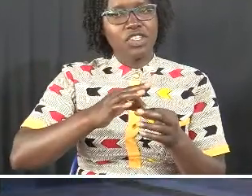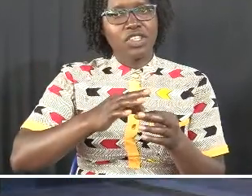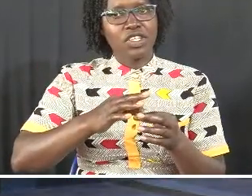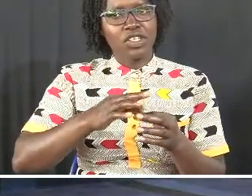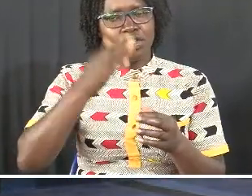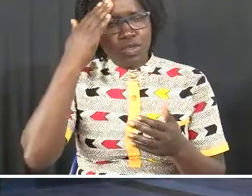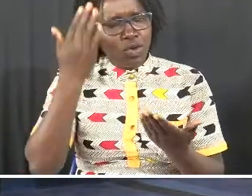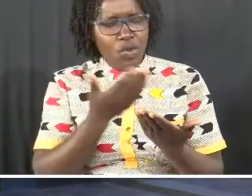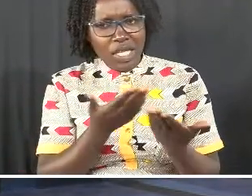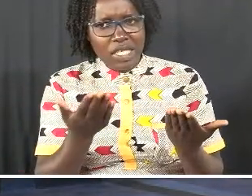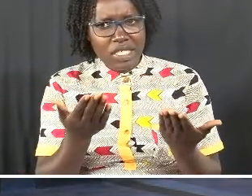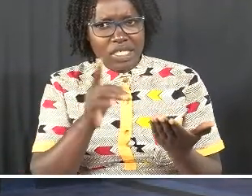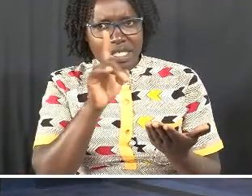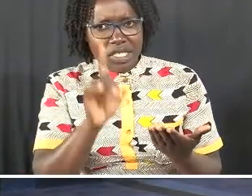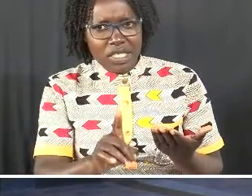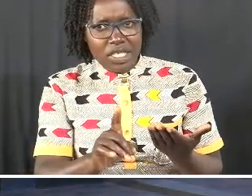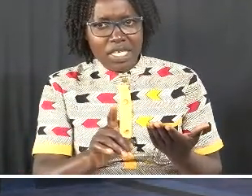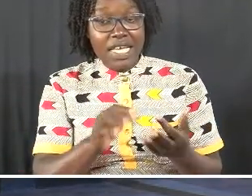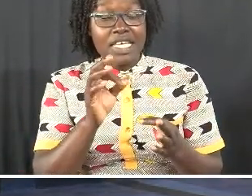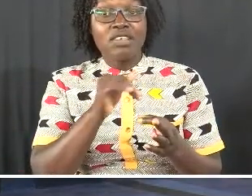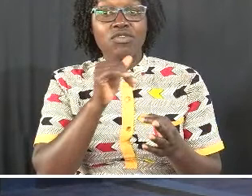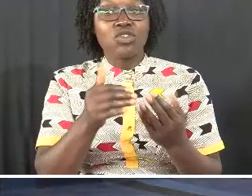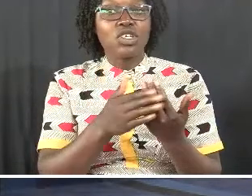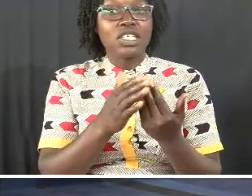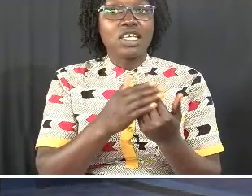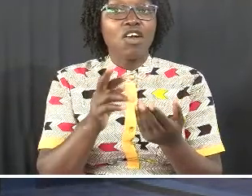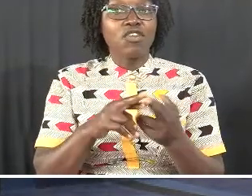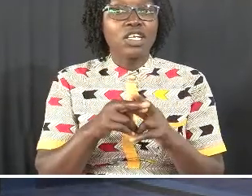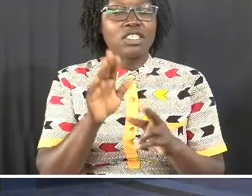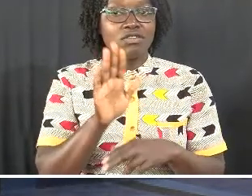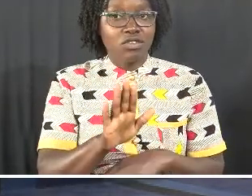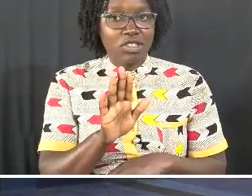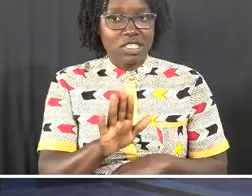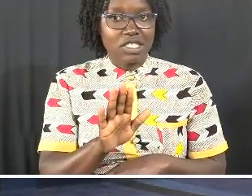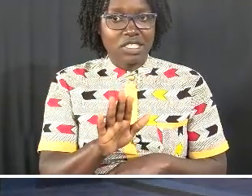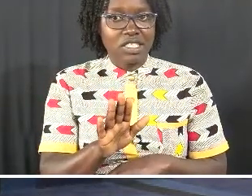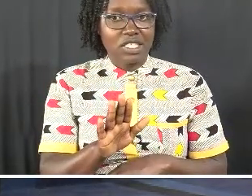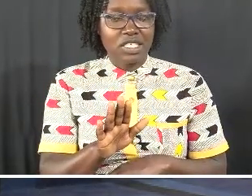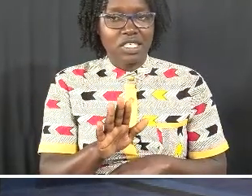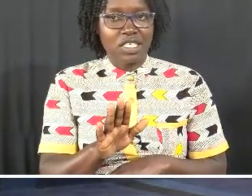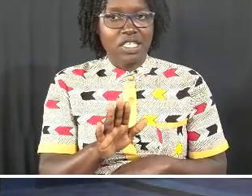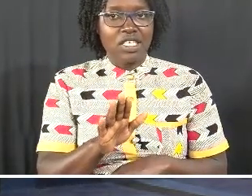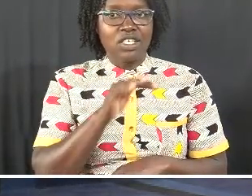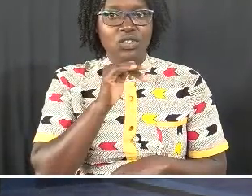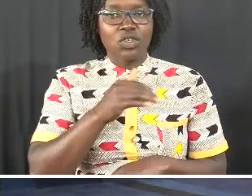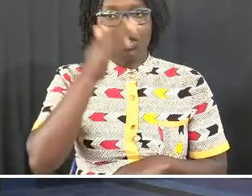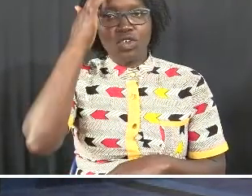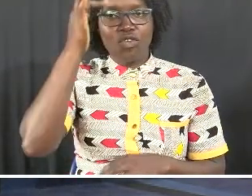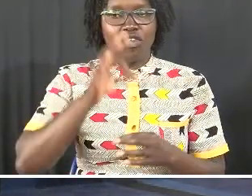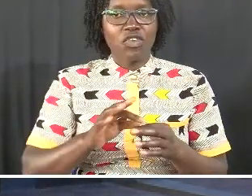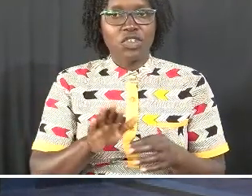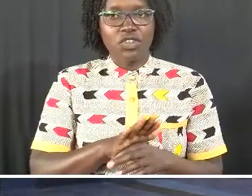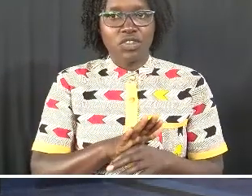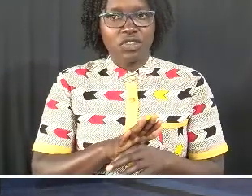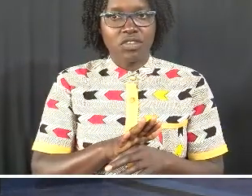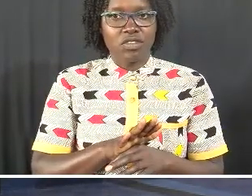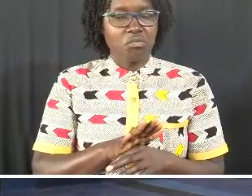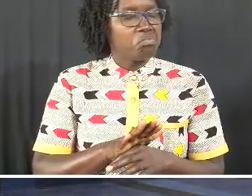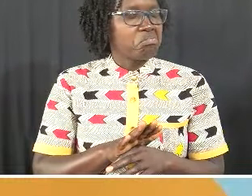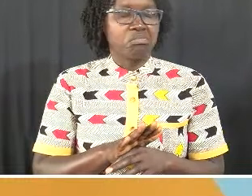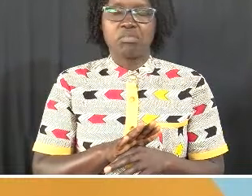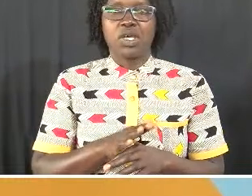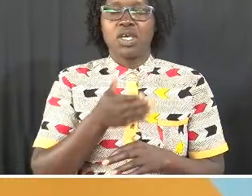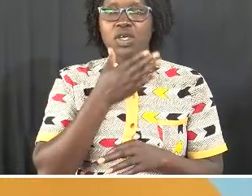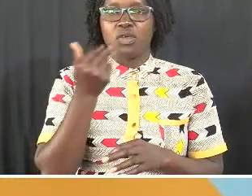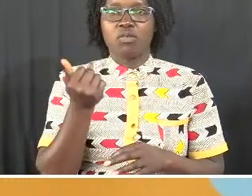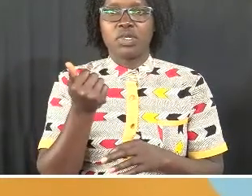says so? If you don't take care of your relatives, you are not of our faith. You better